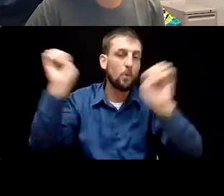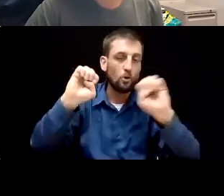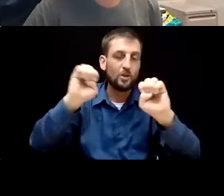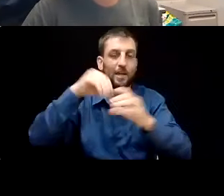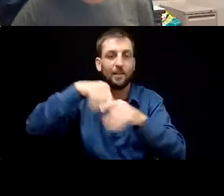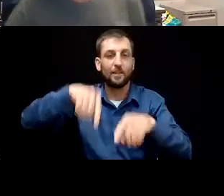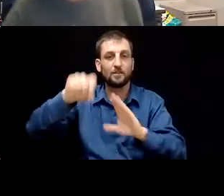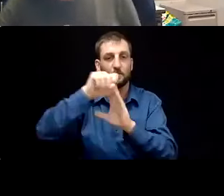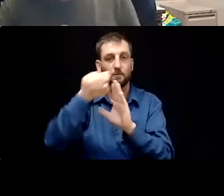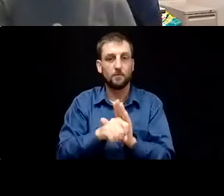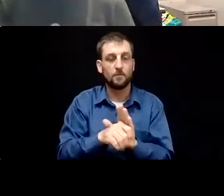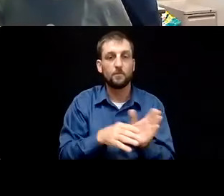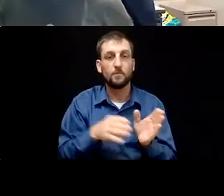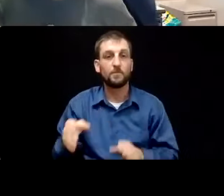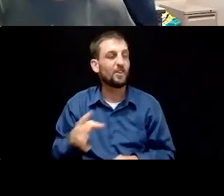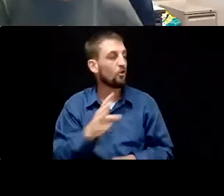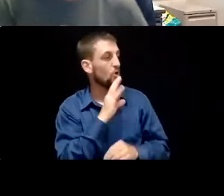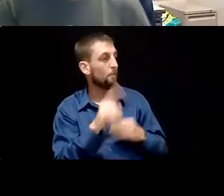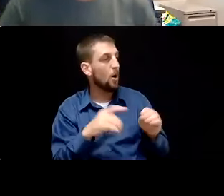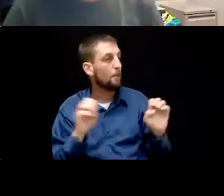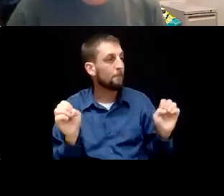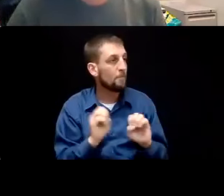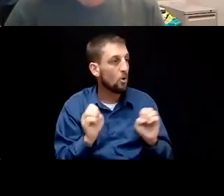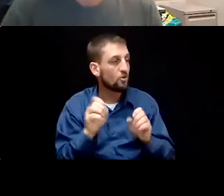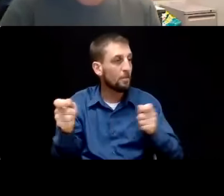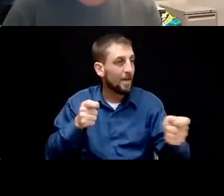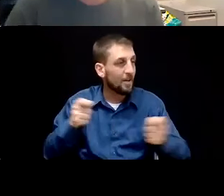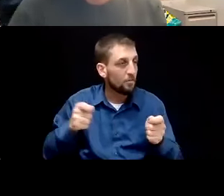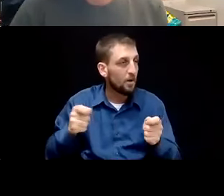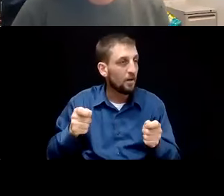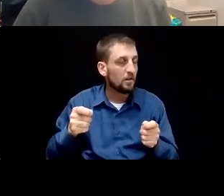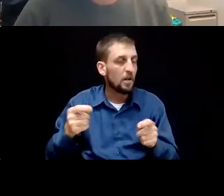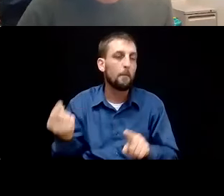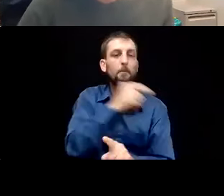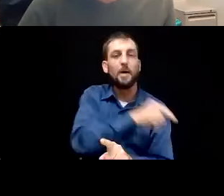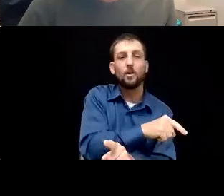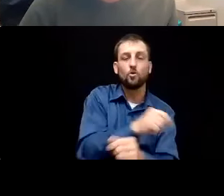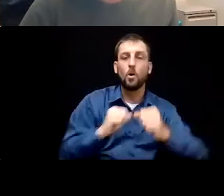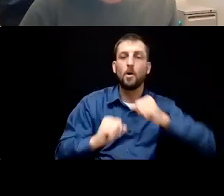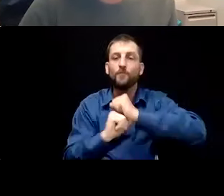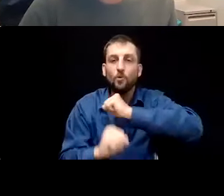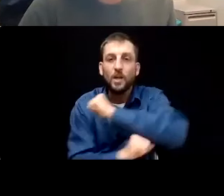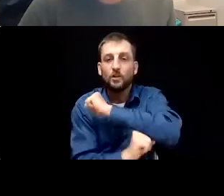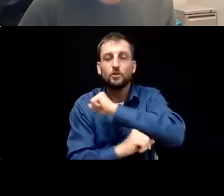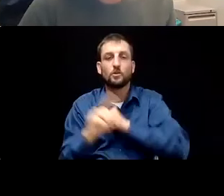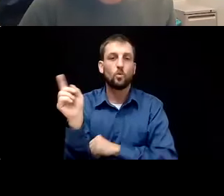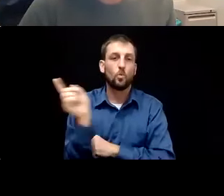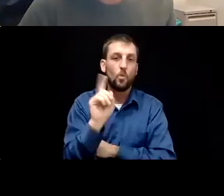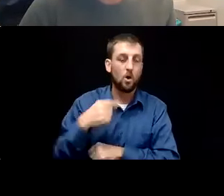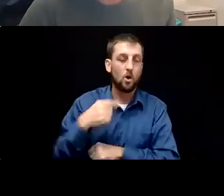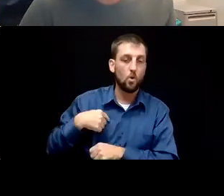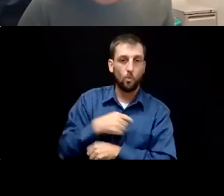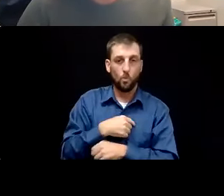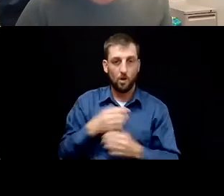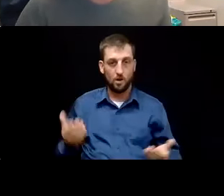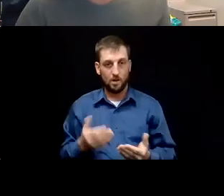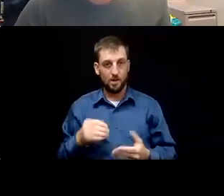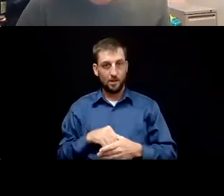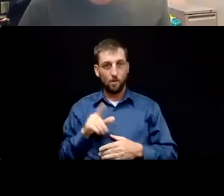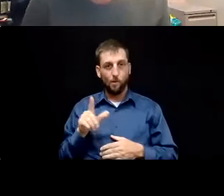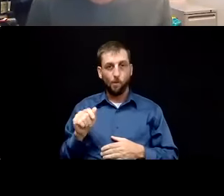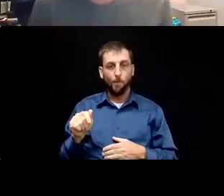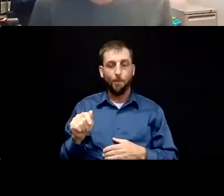So talk a little bit about emergency management and to go back to like the foundation of where we are in Louisiana.